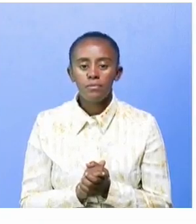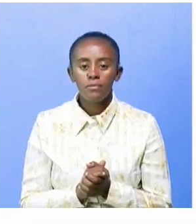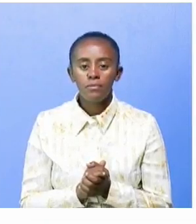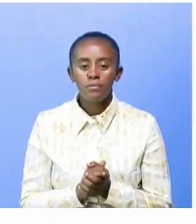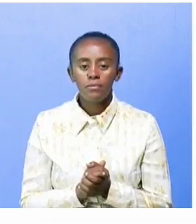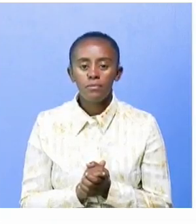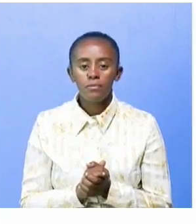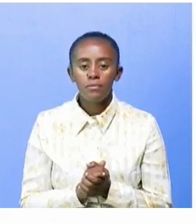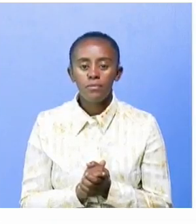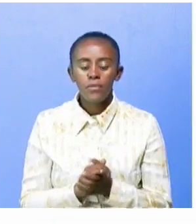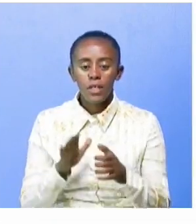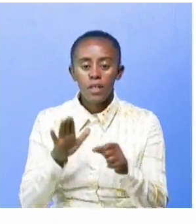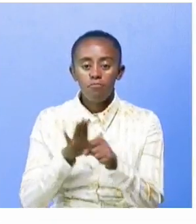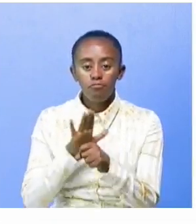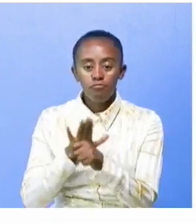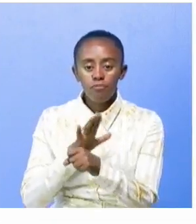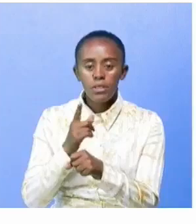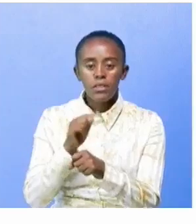the blank